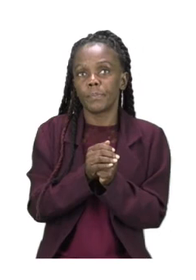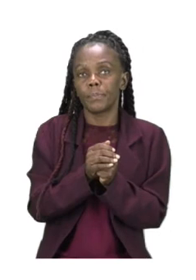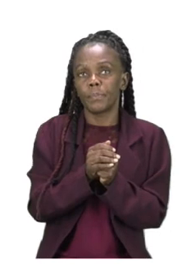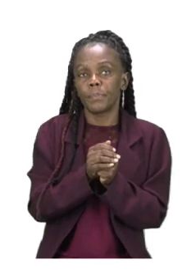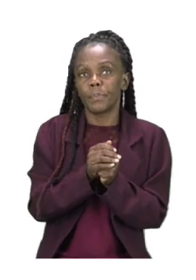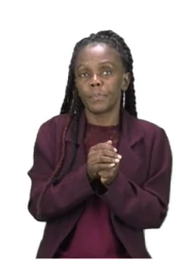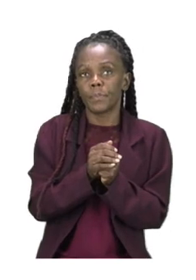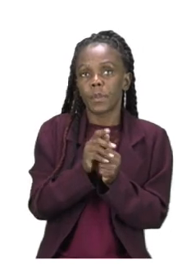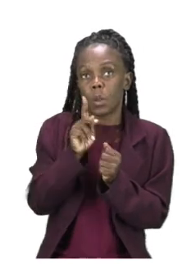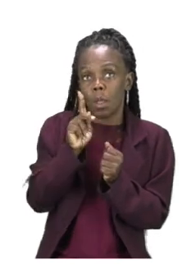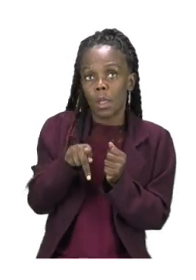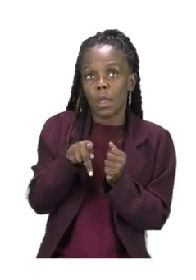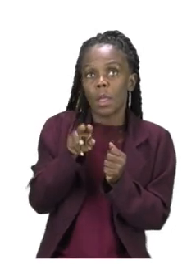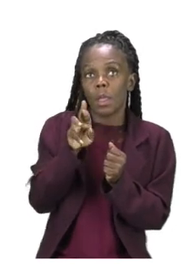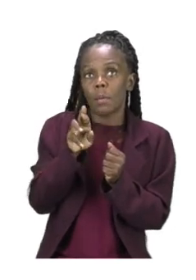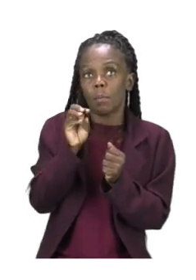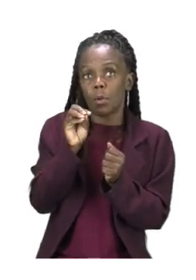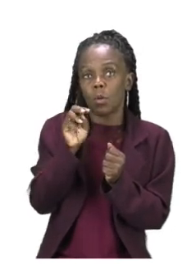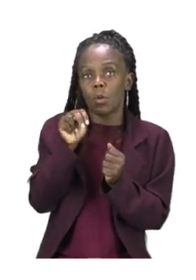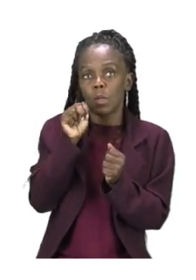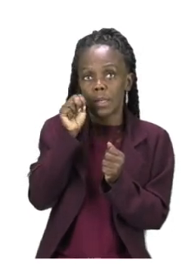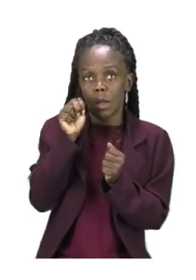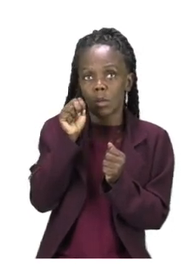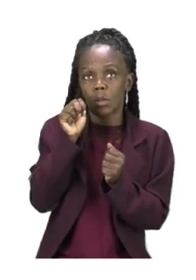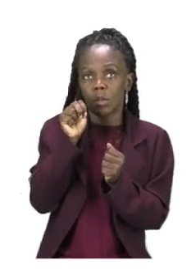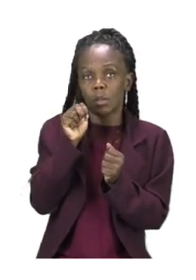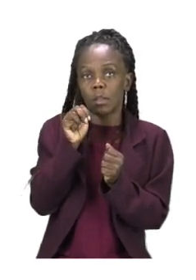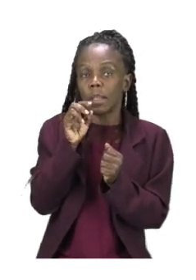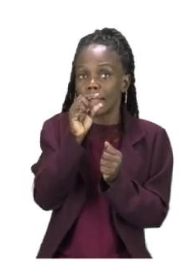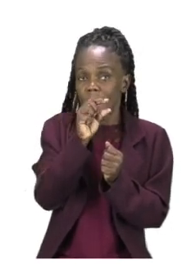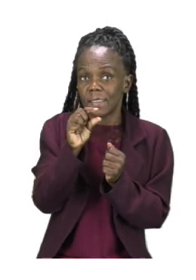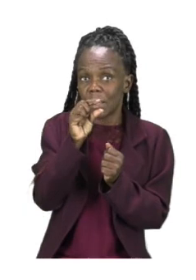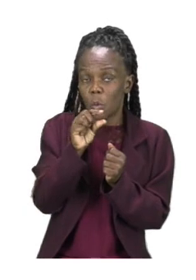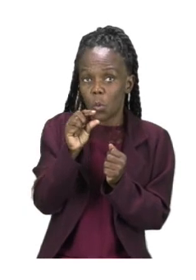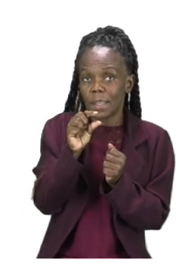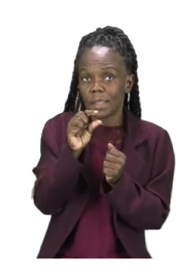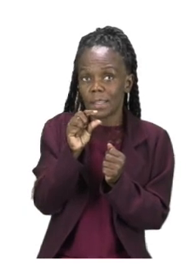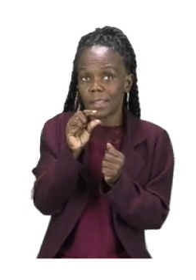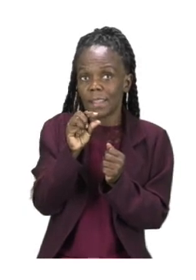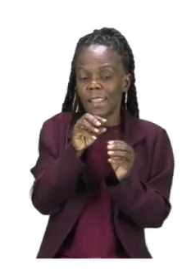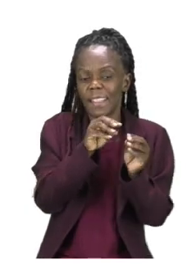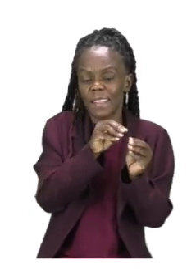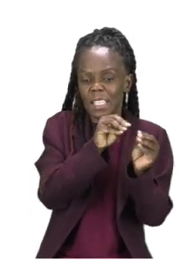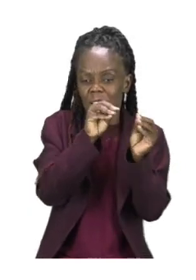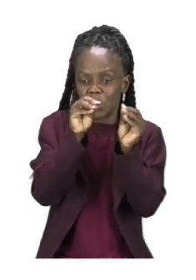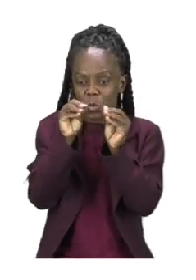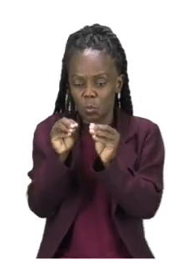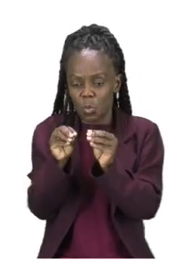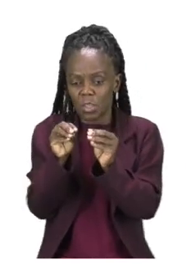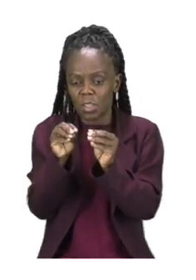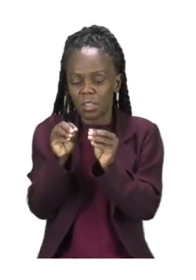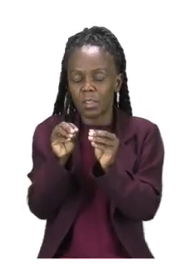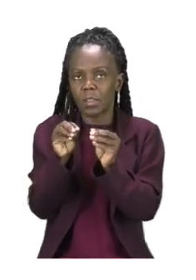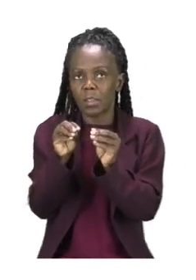pronoun is a word that replaces a noun. And we are going to learn how